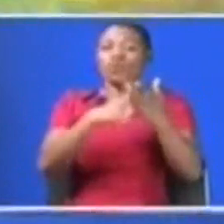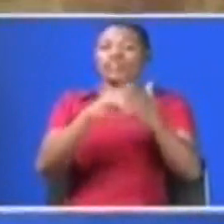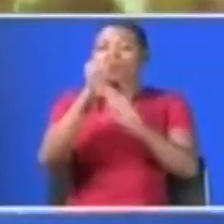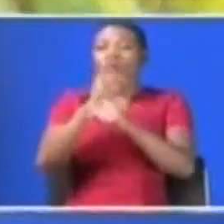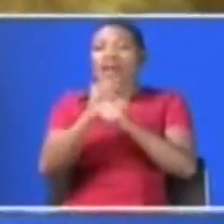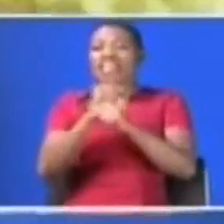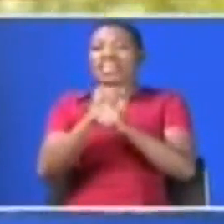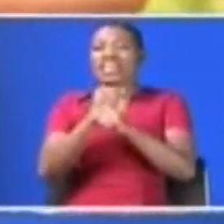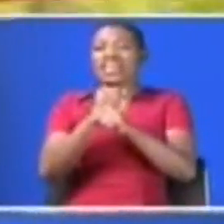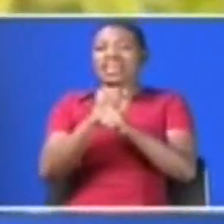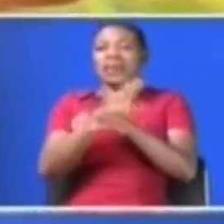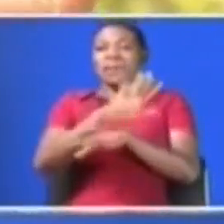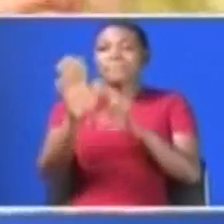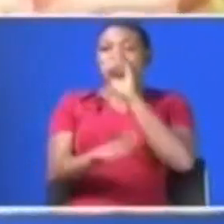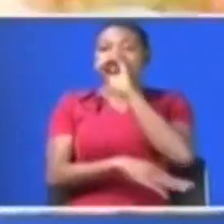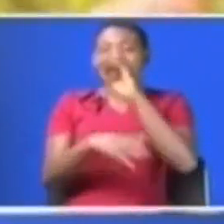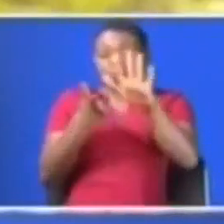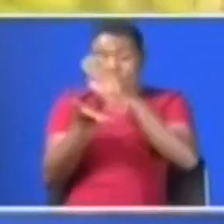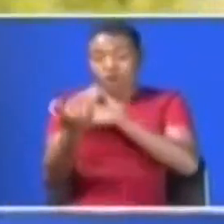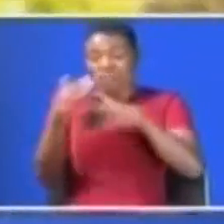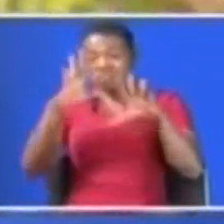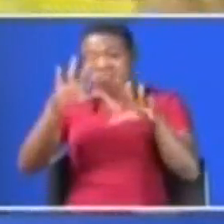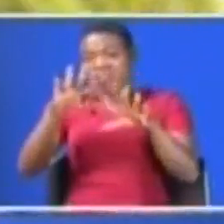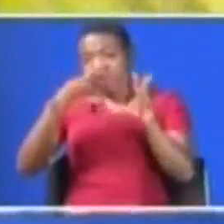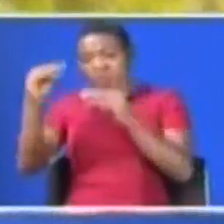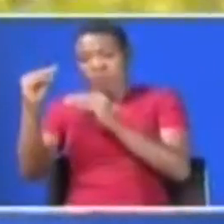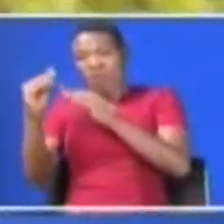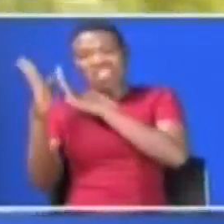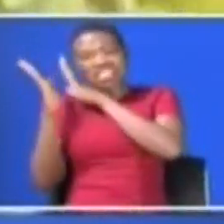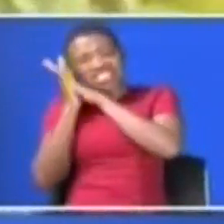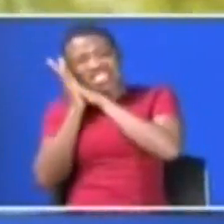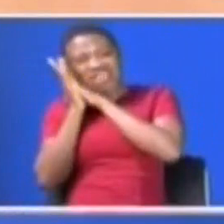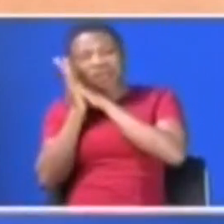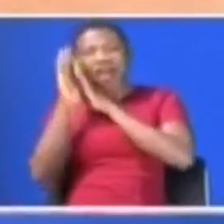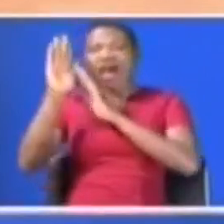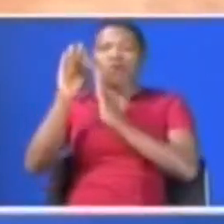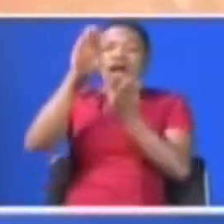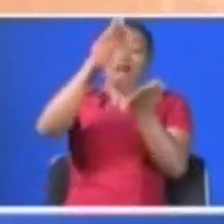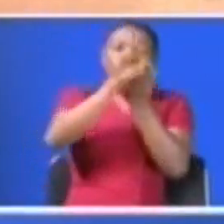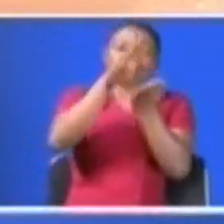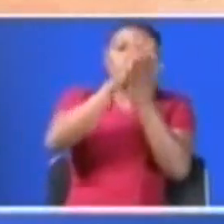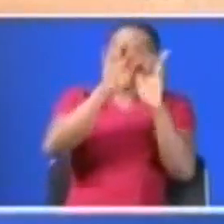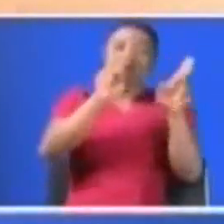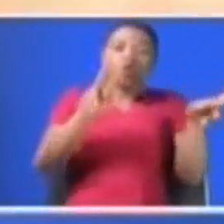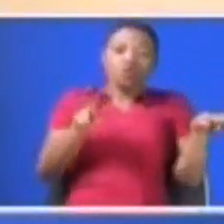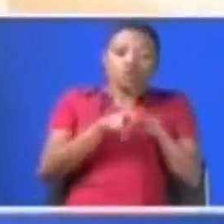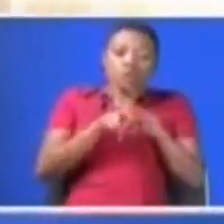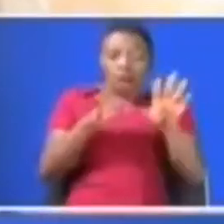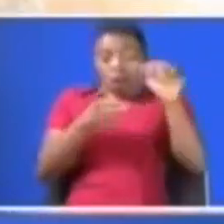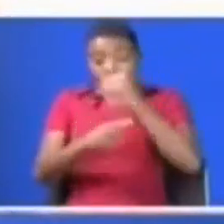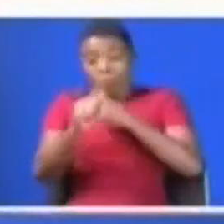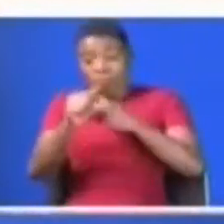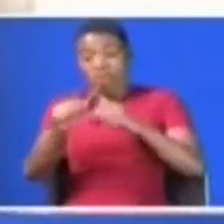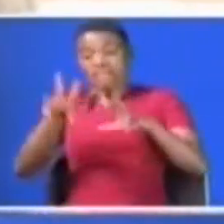Asubuhi, naenda kujiwekelea kidogo kwa mahali kwa stock. Alafu naamuka, naendelea kutafuta